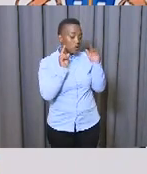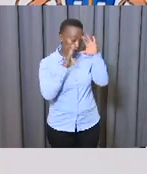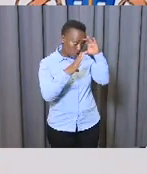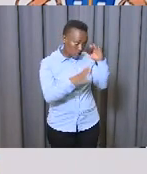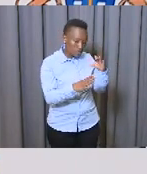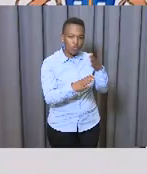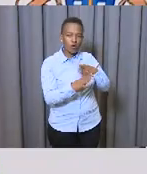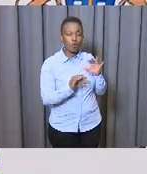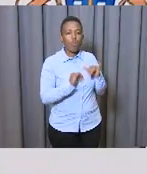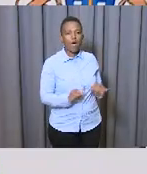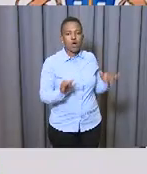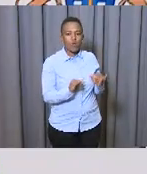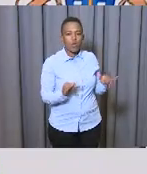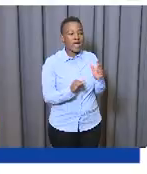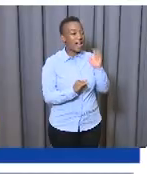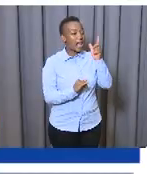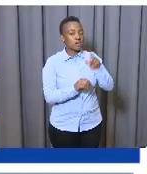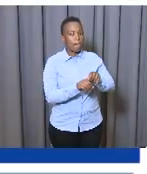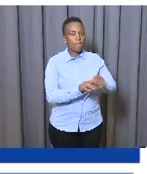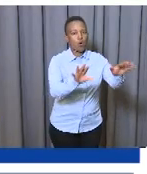want to wait until it is too late.